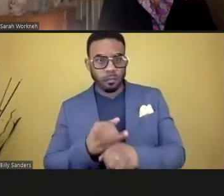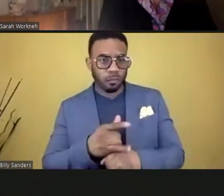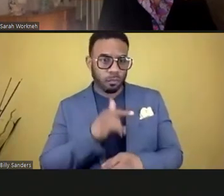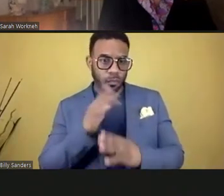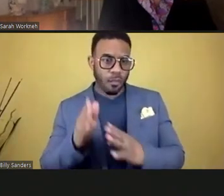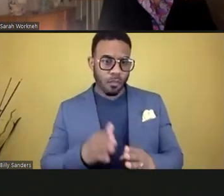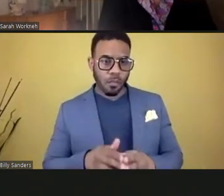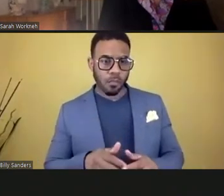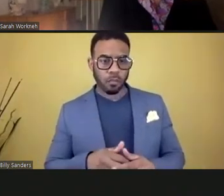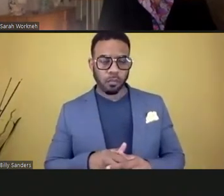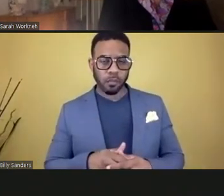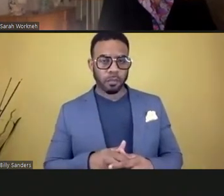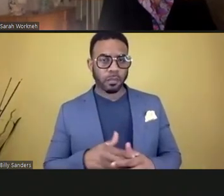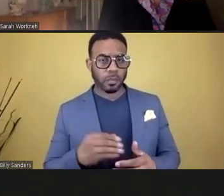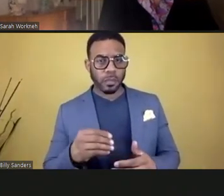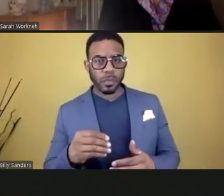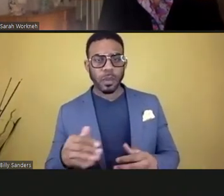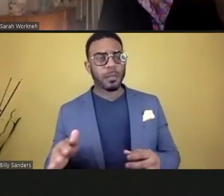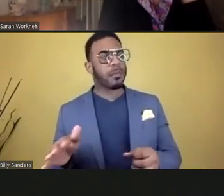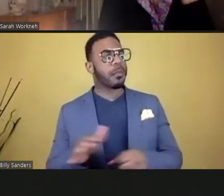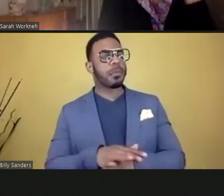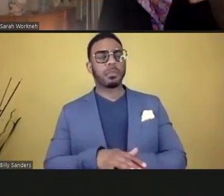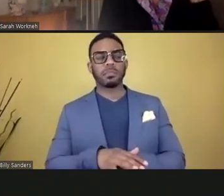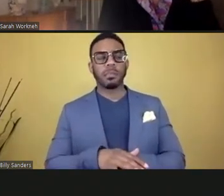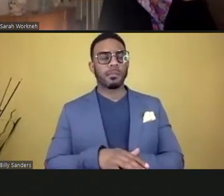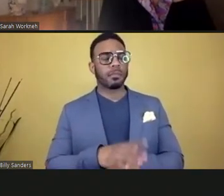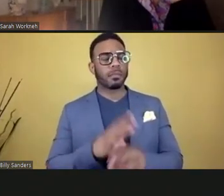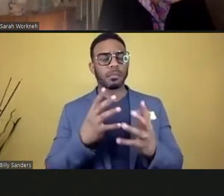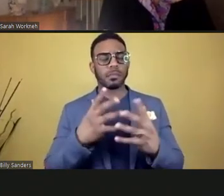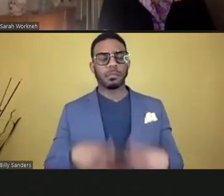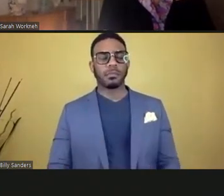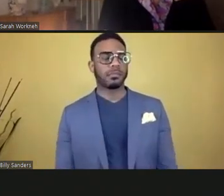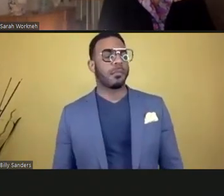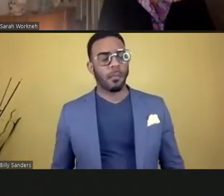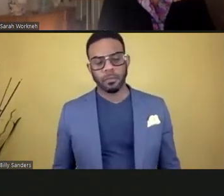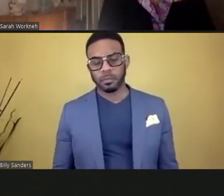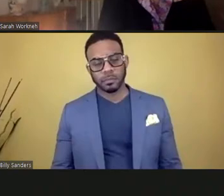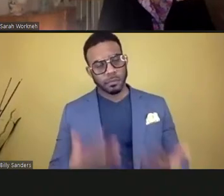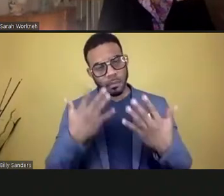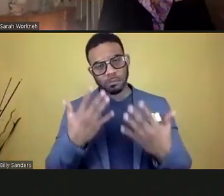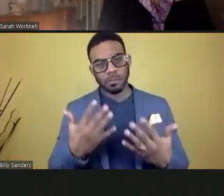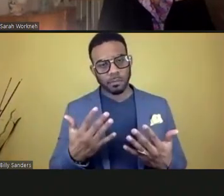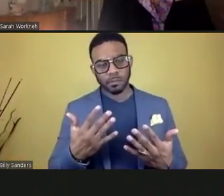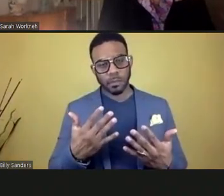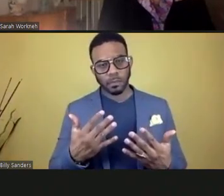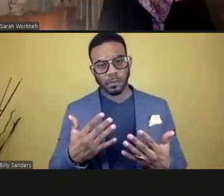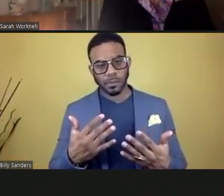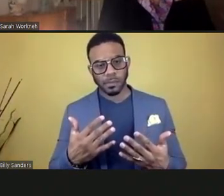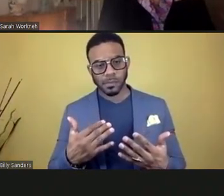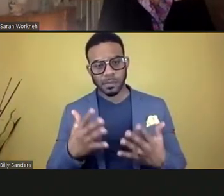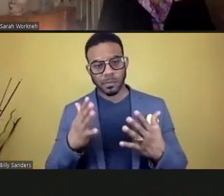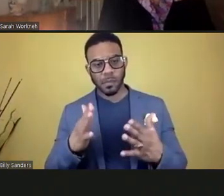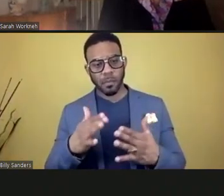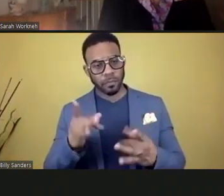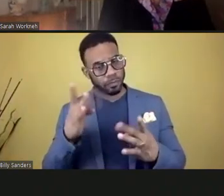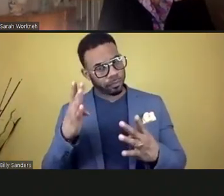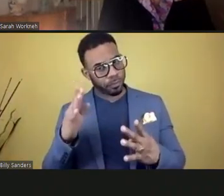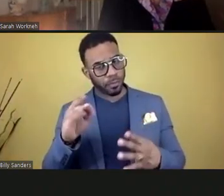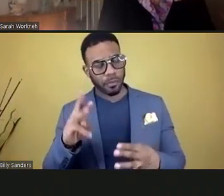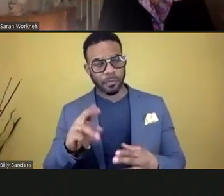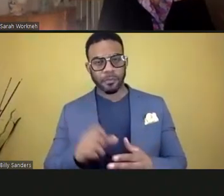prepared. And it completely fell apart. And unfortunately, you know, it left on horrible terms.